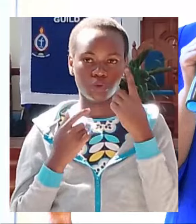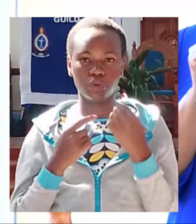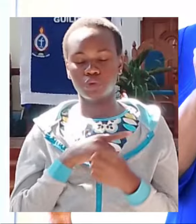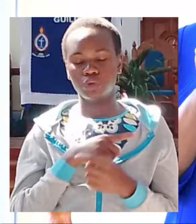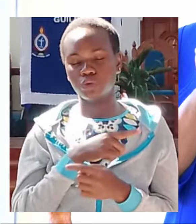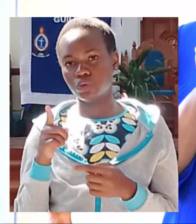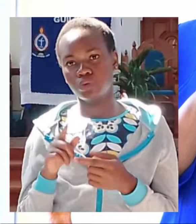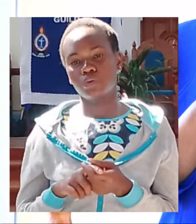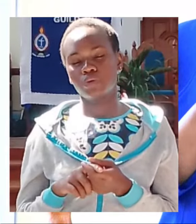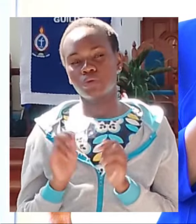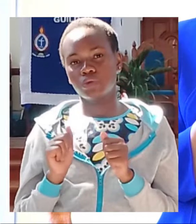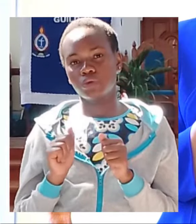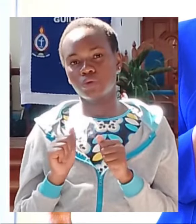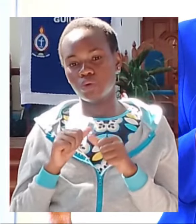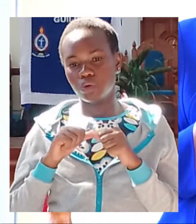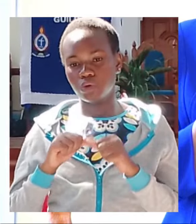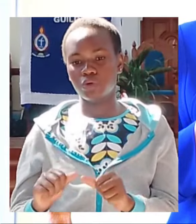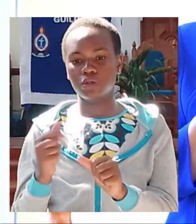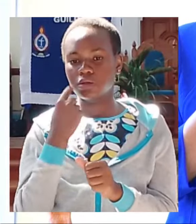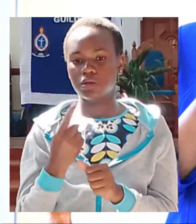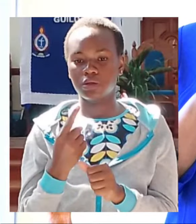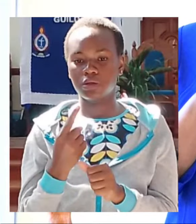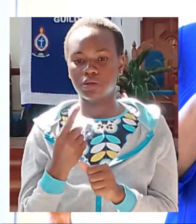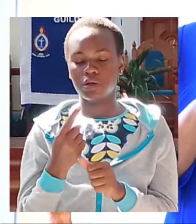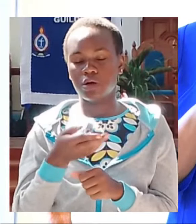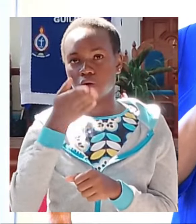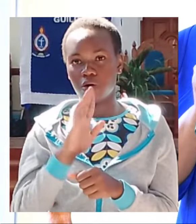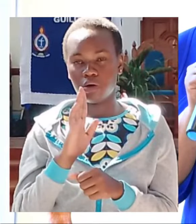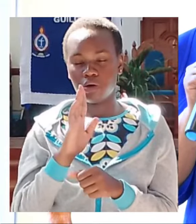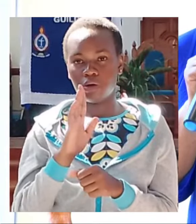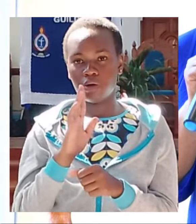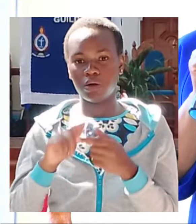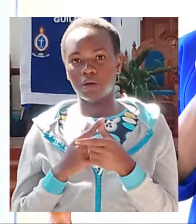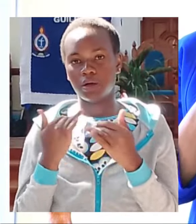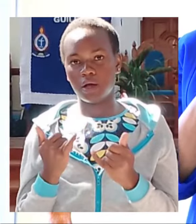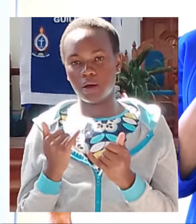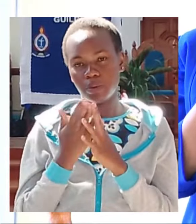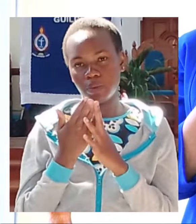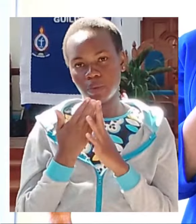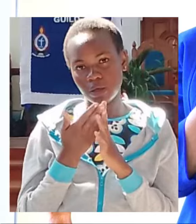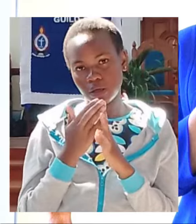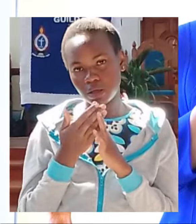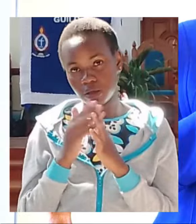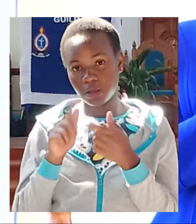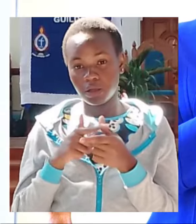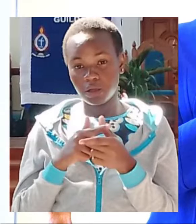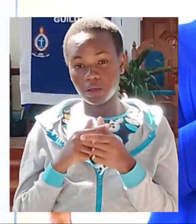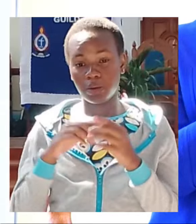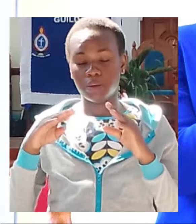him, to continue saying, Abba, Father, even in the midst of all these, I still